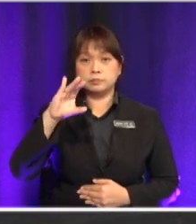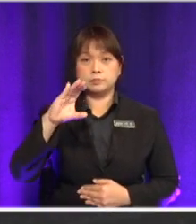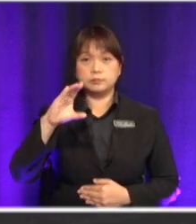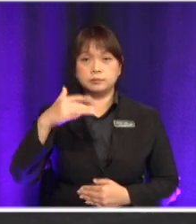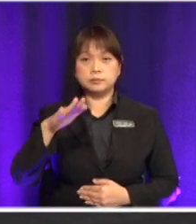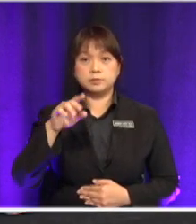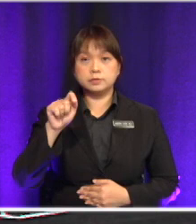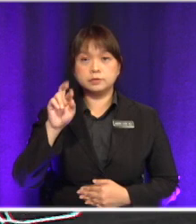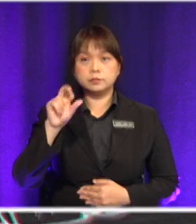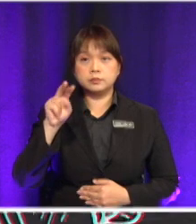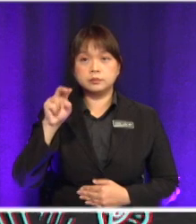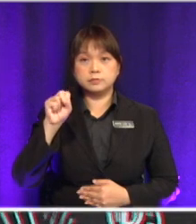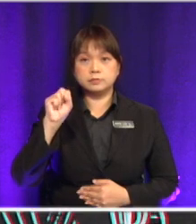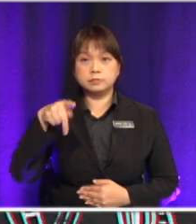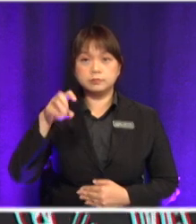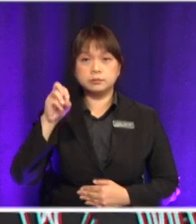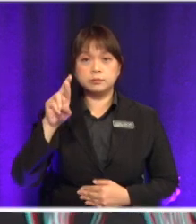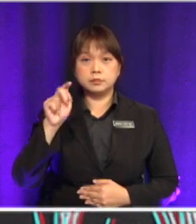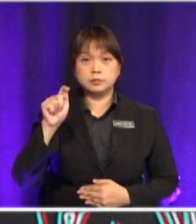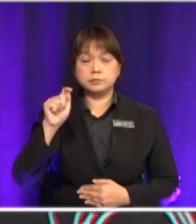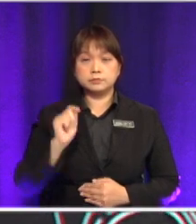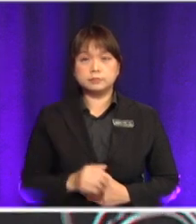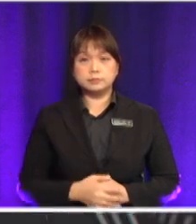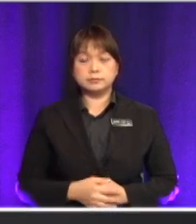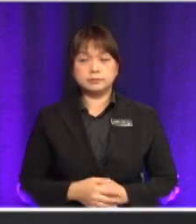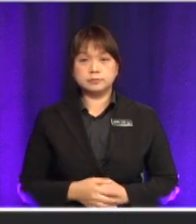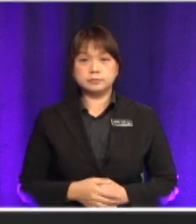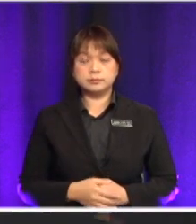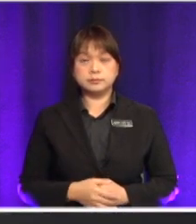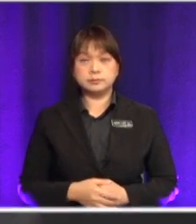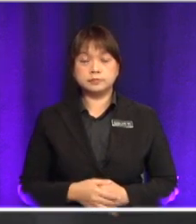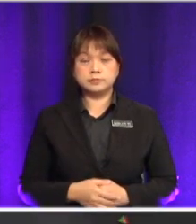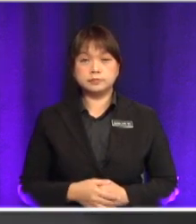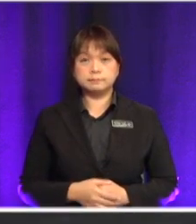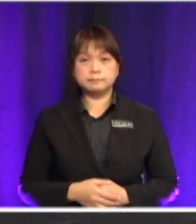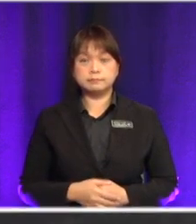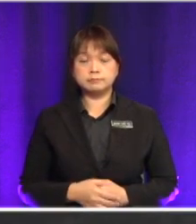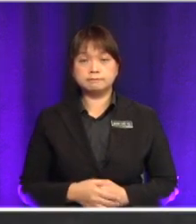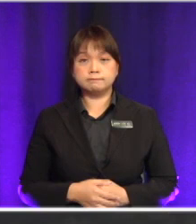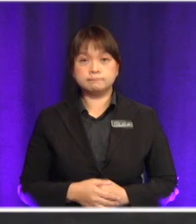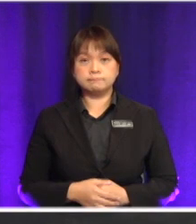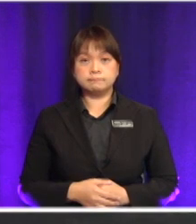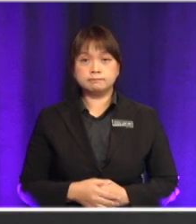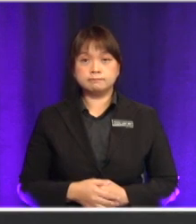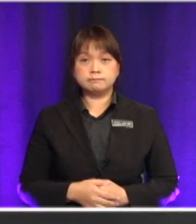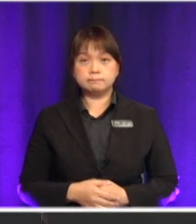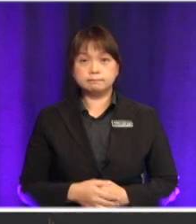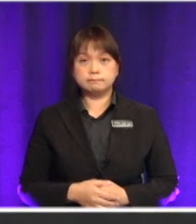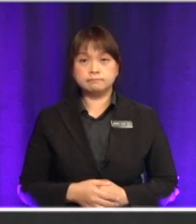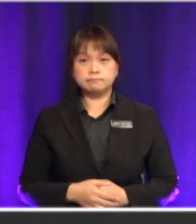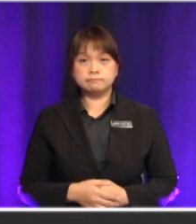public transport. Yes. All right. Okay, any takers for number 5? Any volunteers? Put your hands up. Oh, good job, Harshini. Thank